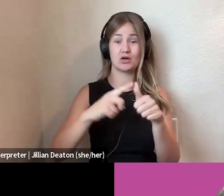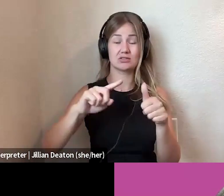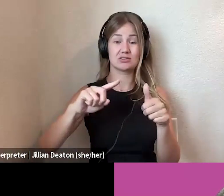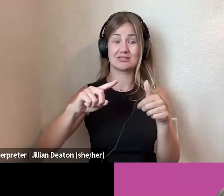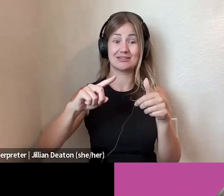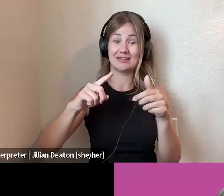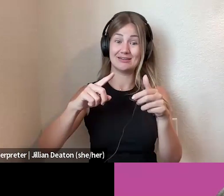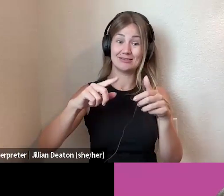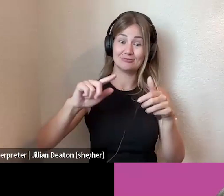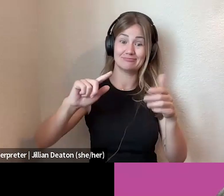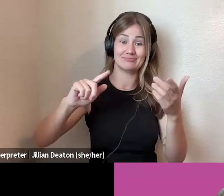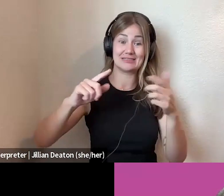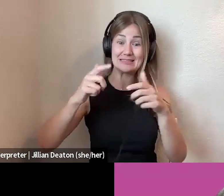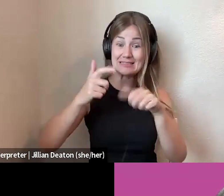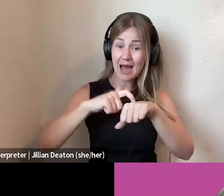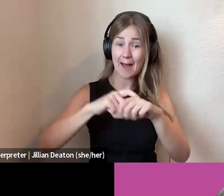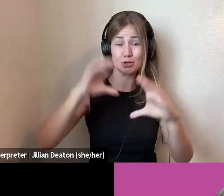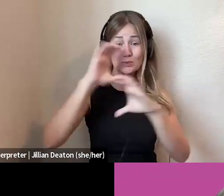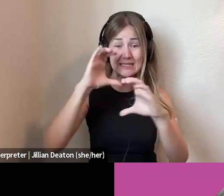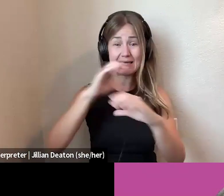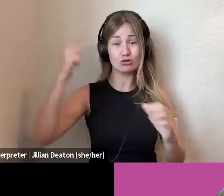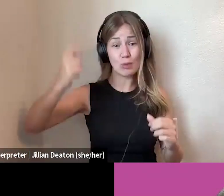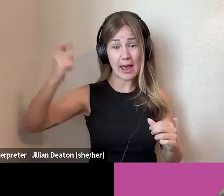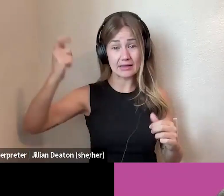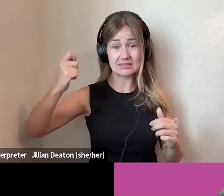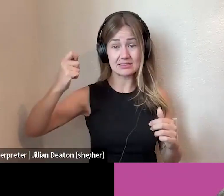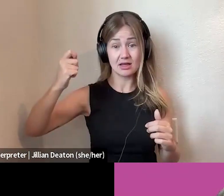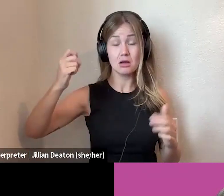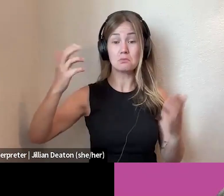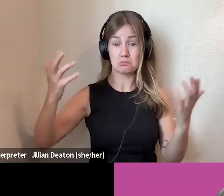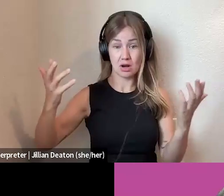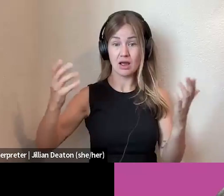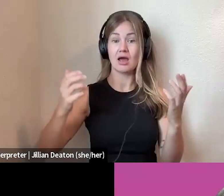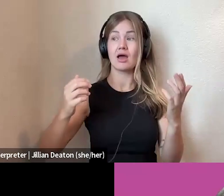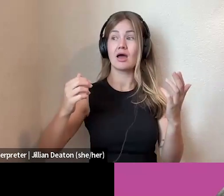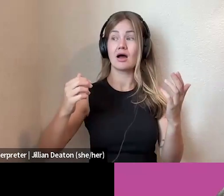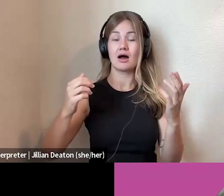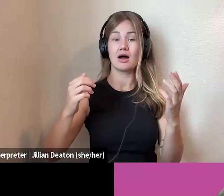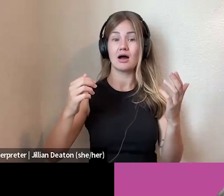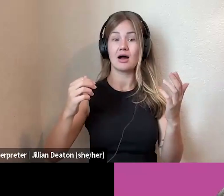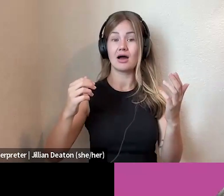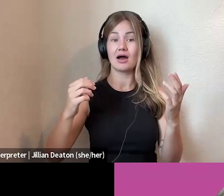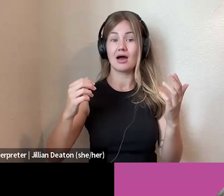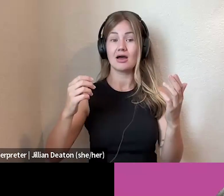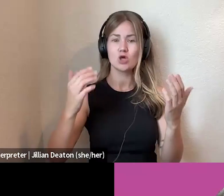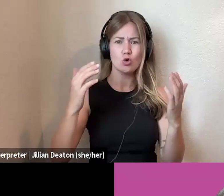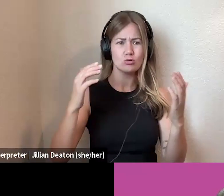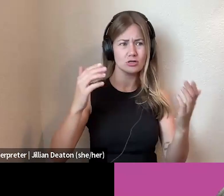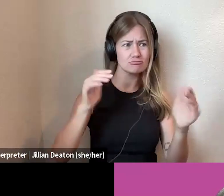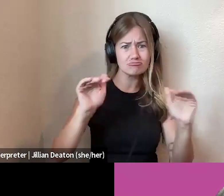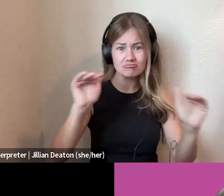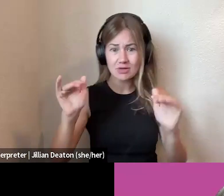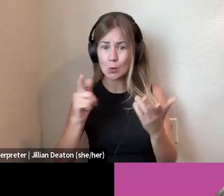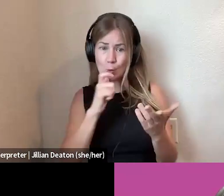a foundation, or I think getting signals of that people are interested and supporting is